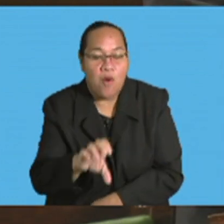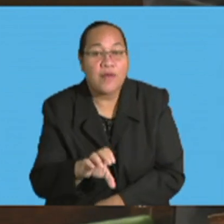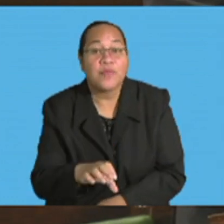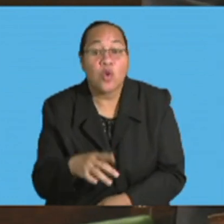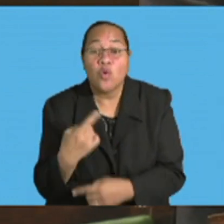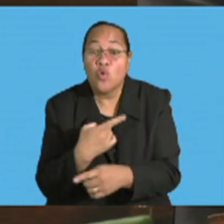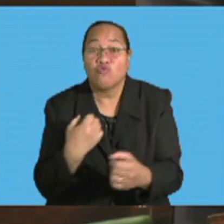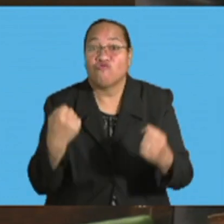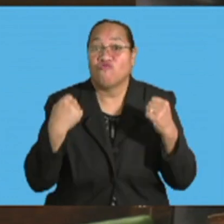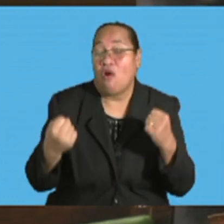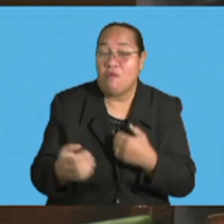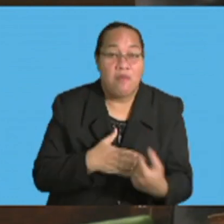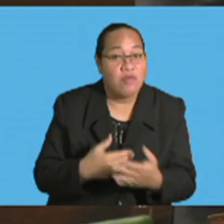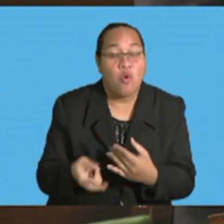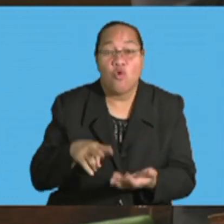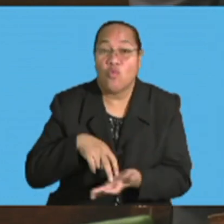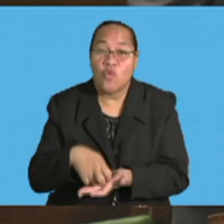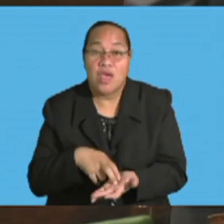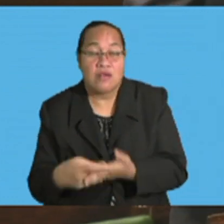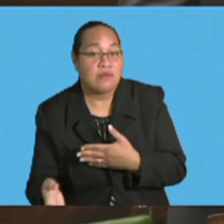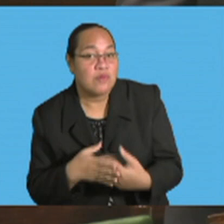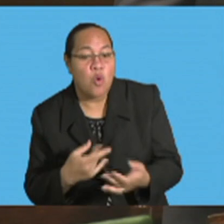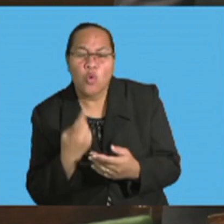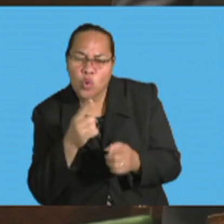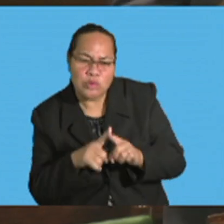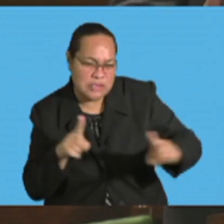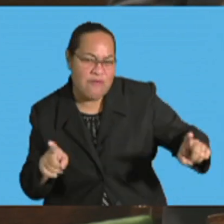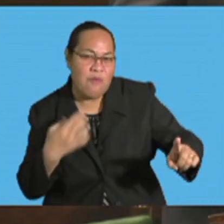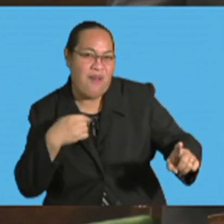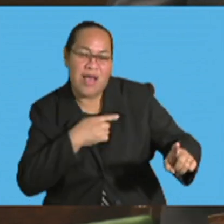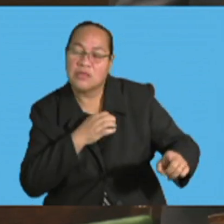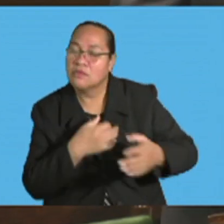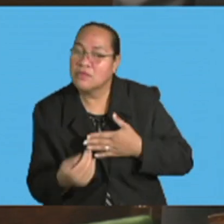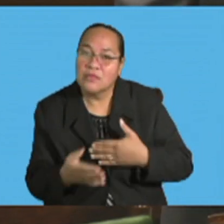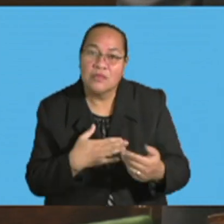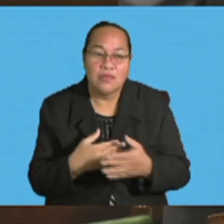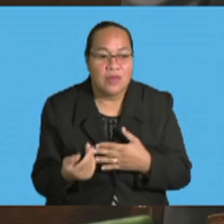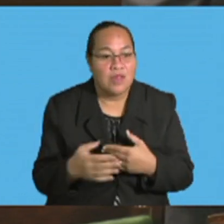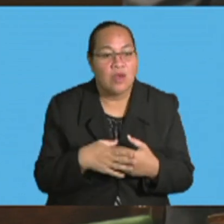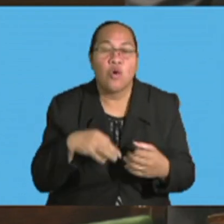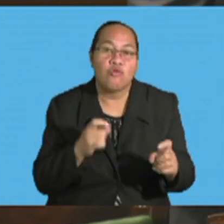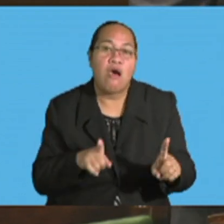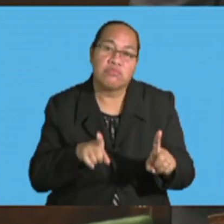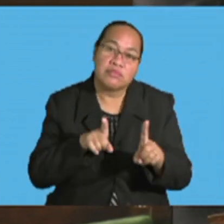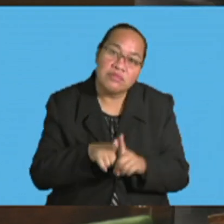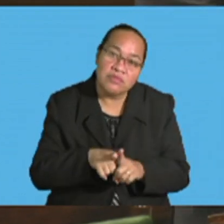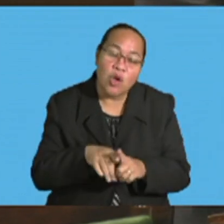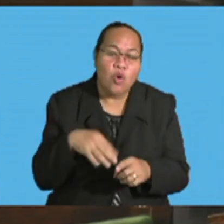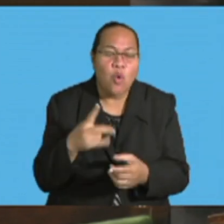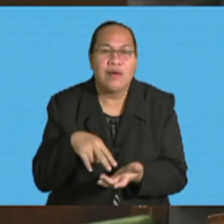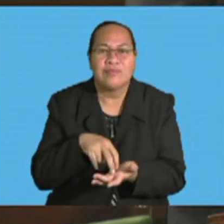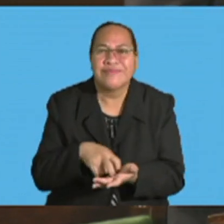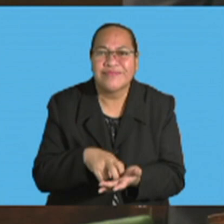who are weak, those who may be different from ourselves and those who are our kin, and those who are most